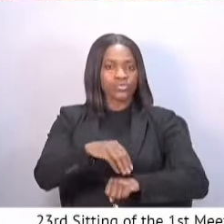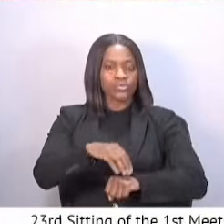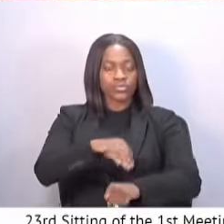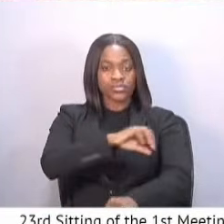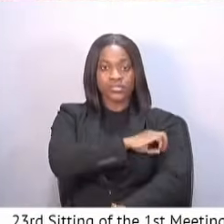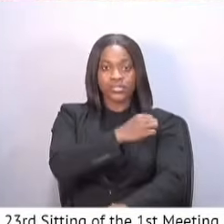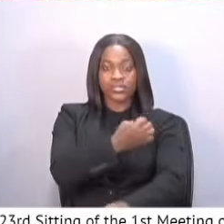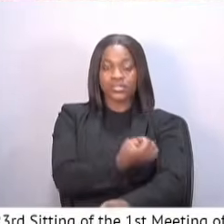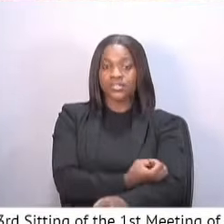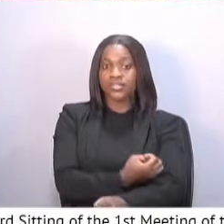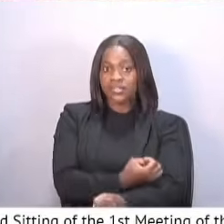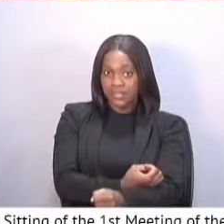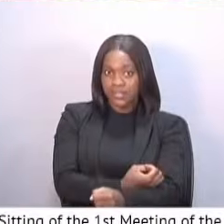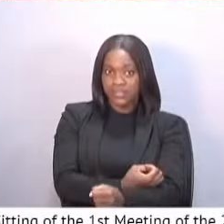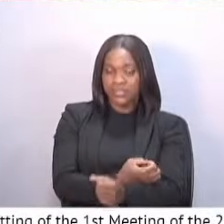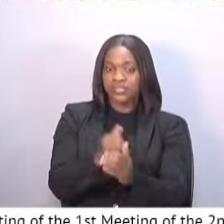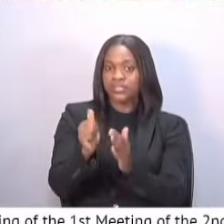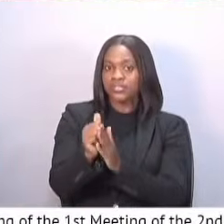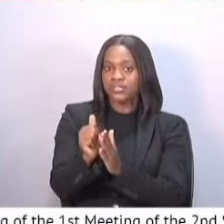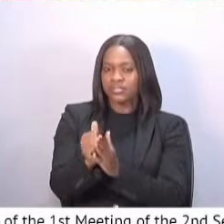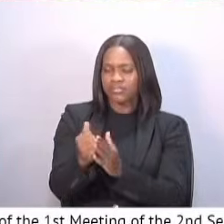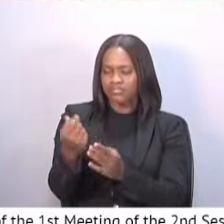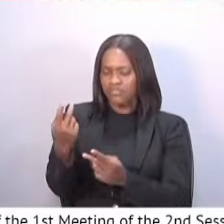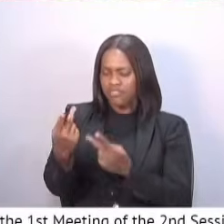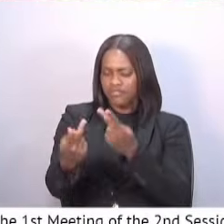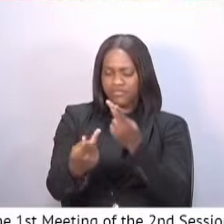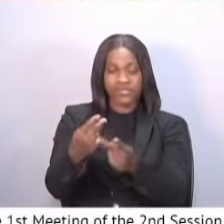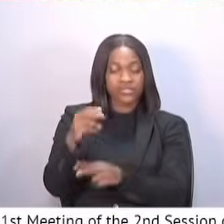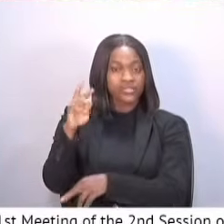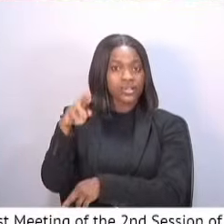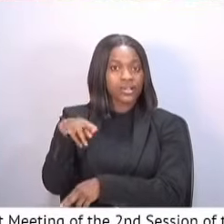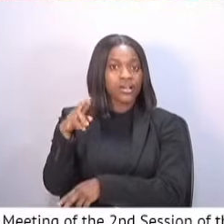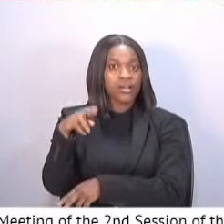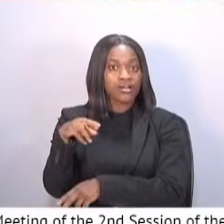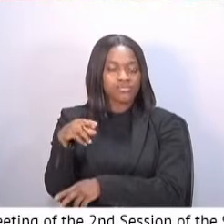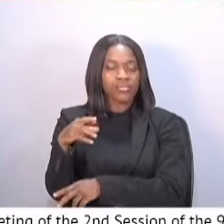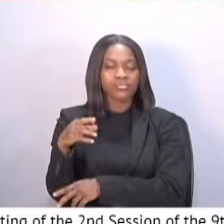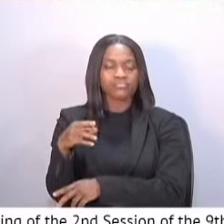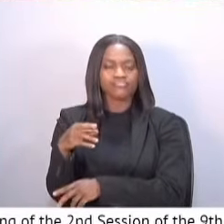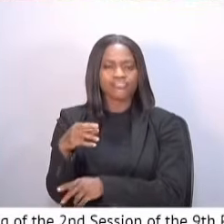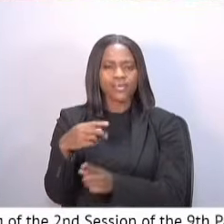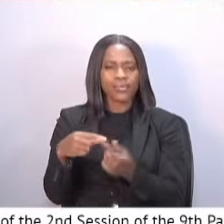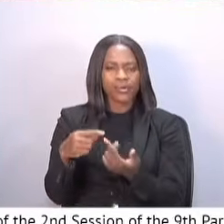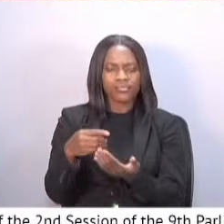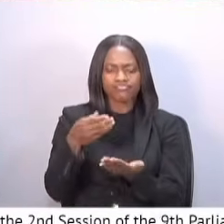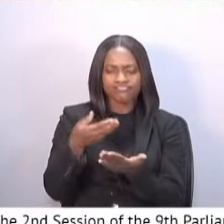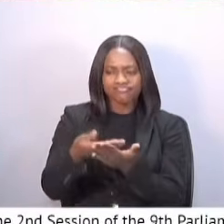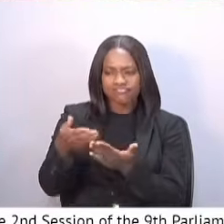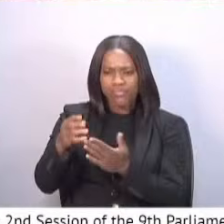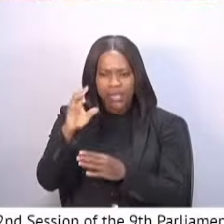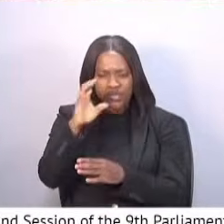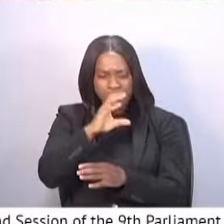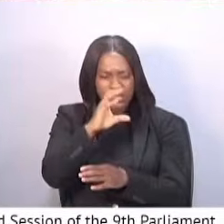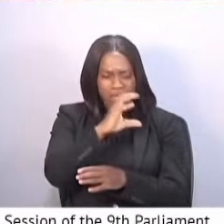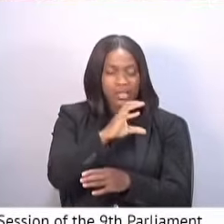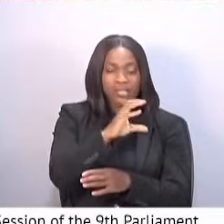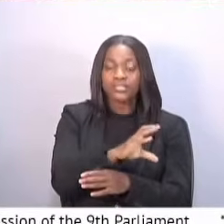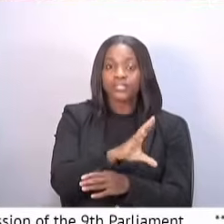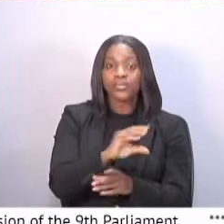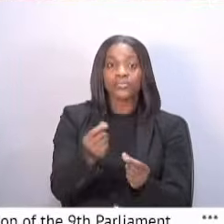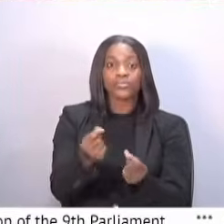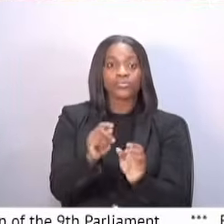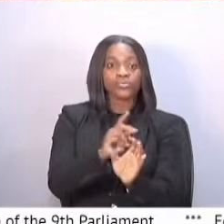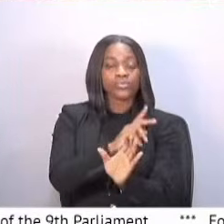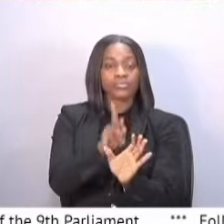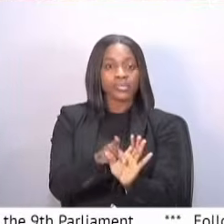Energy Agency, SEA, visited Accra on a project sourcing mission and to participate